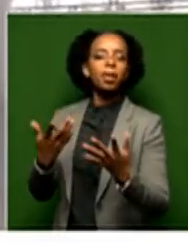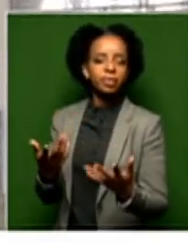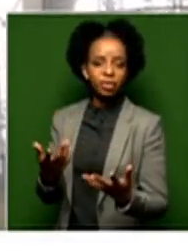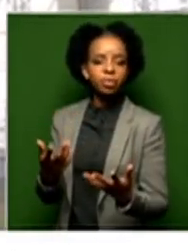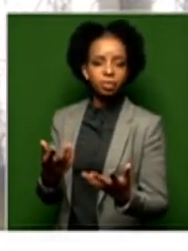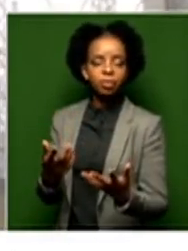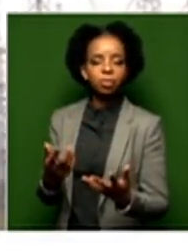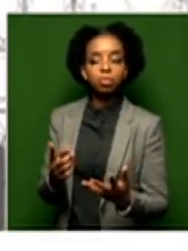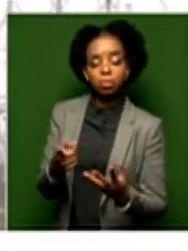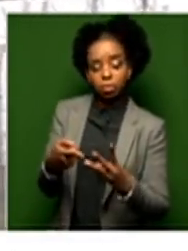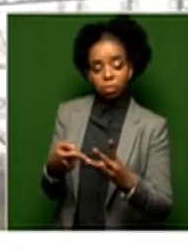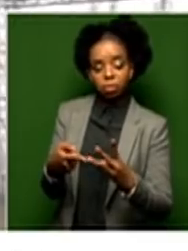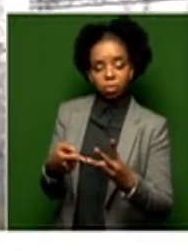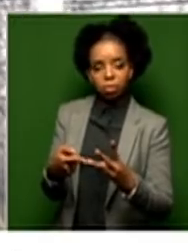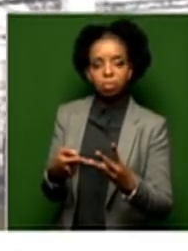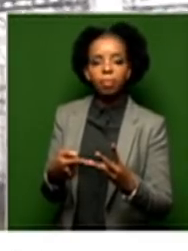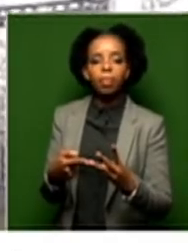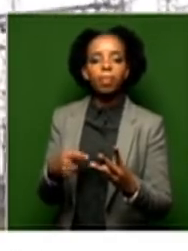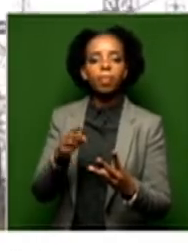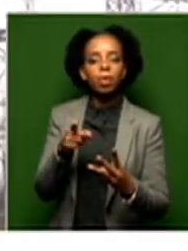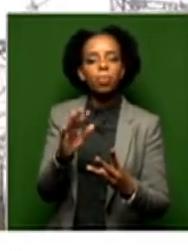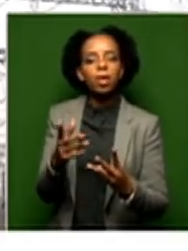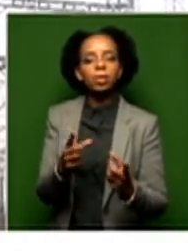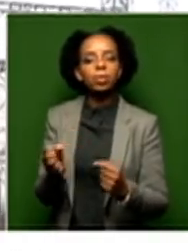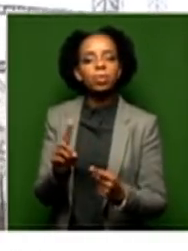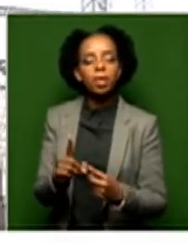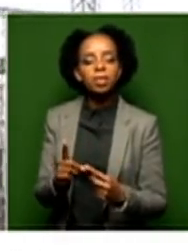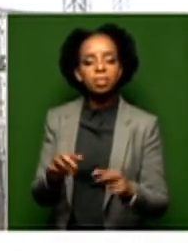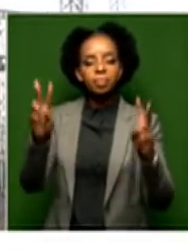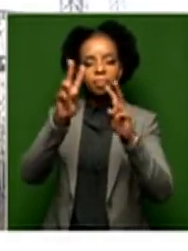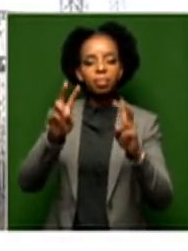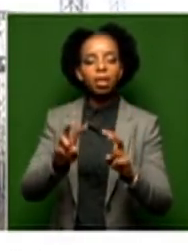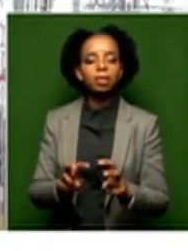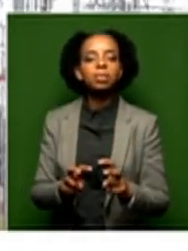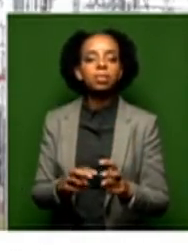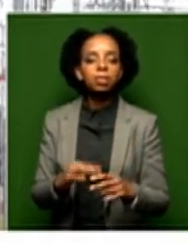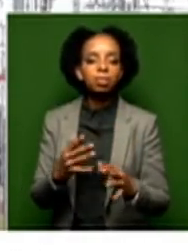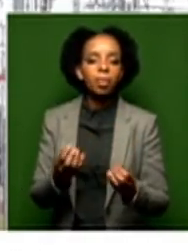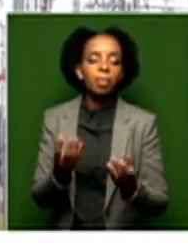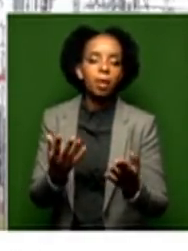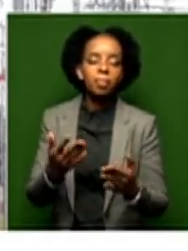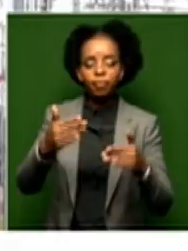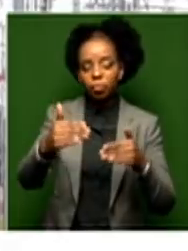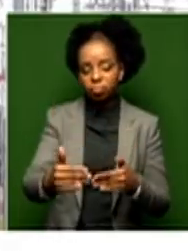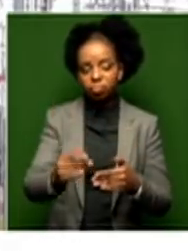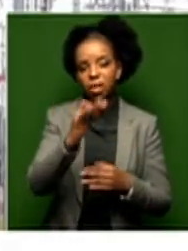is a very significant determination and will procure power that will come on stream perhaps in 3 to 4 years'